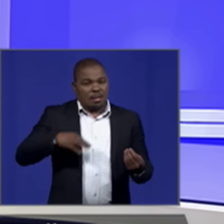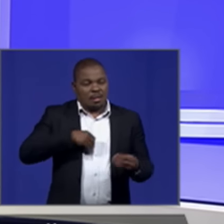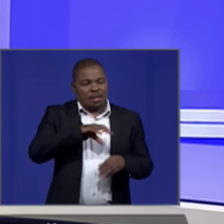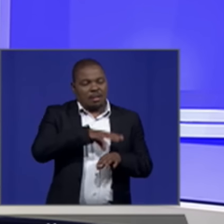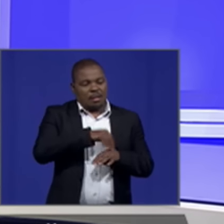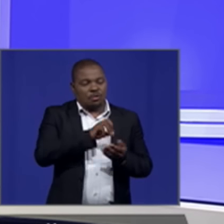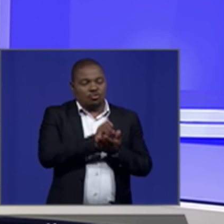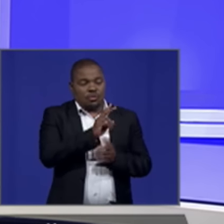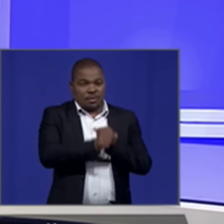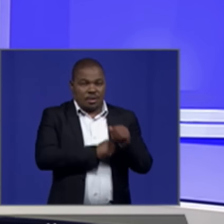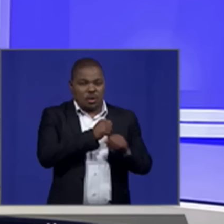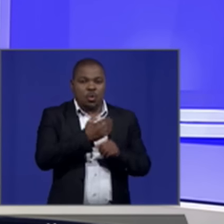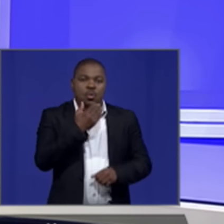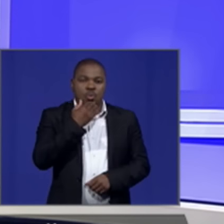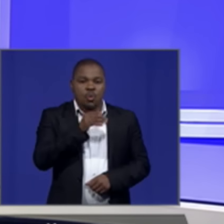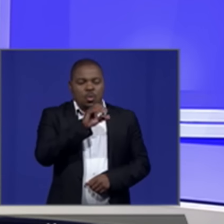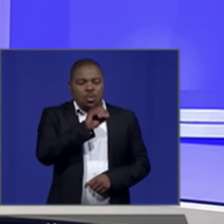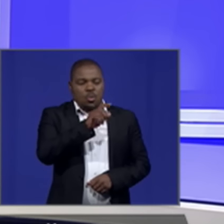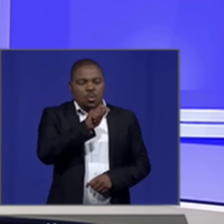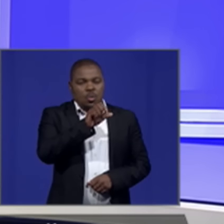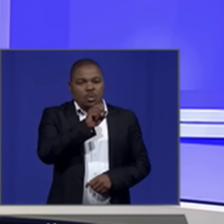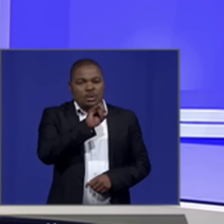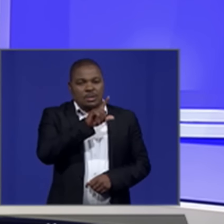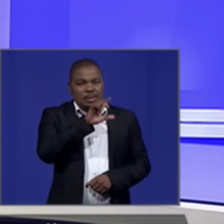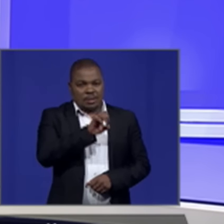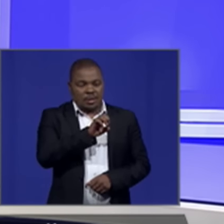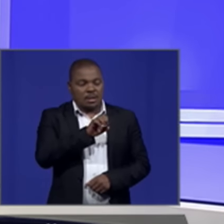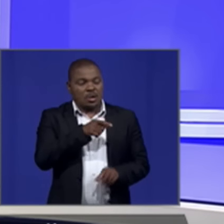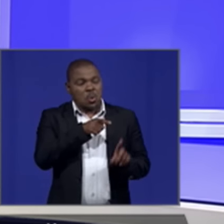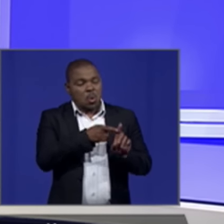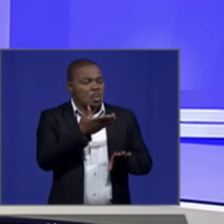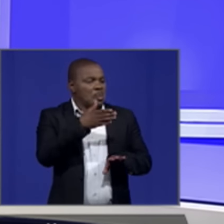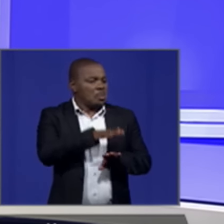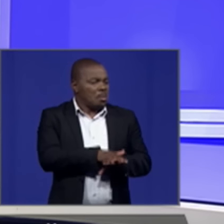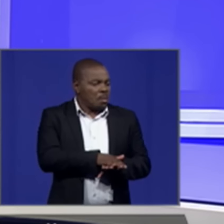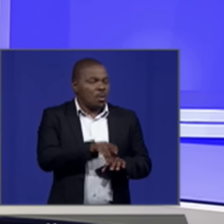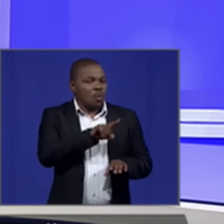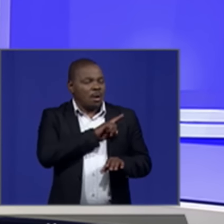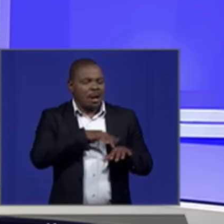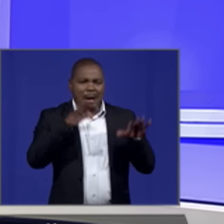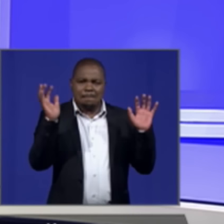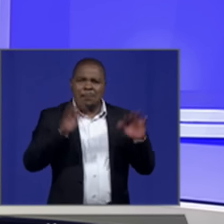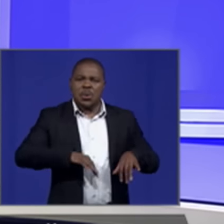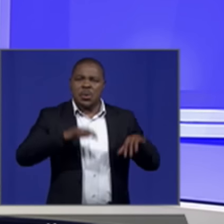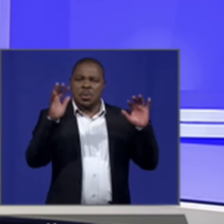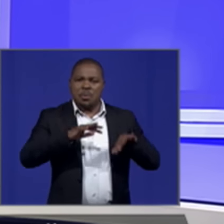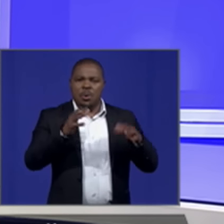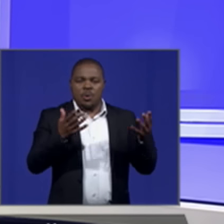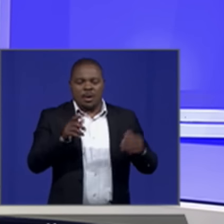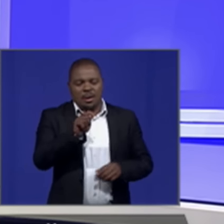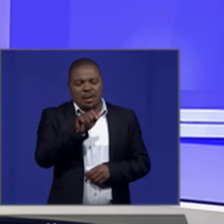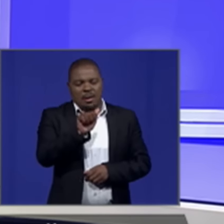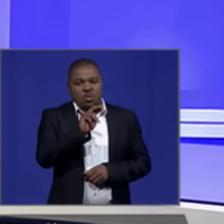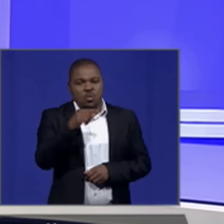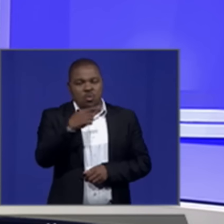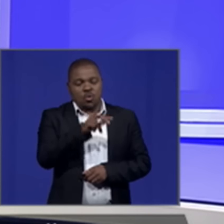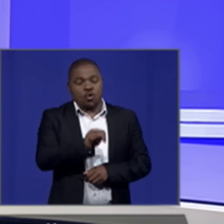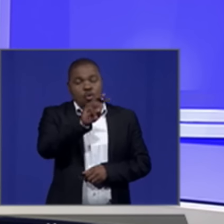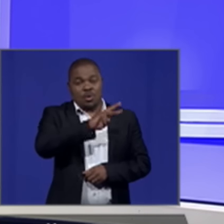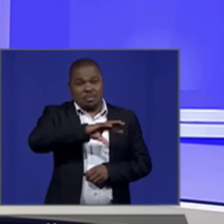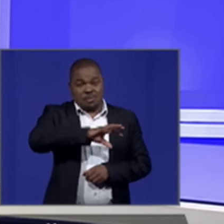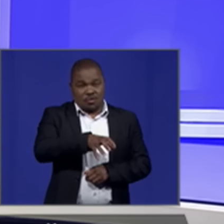tsile sere ba lopa puso go rola maikarabelo go latela go tlhokafala ga gagwe ka nako ya merwalela ya go sa le gale ka kwa Taung kwa North